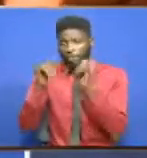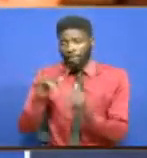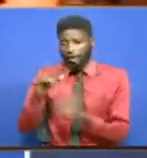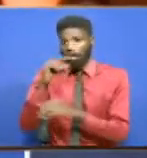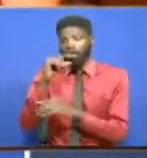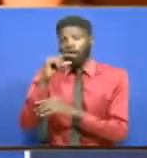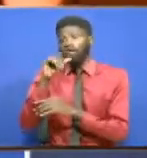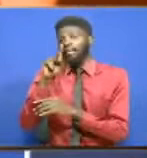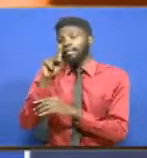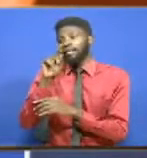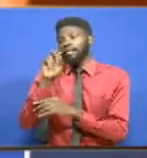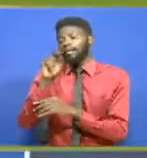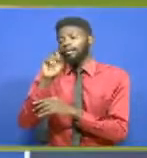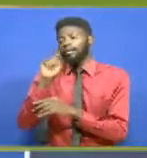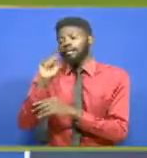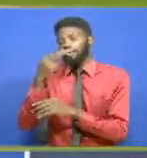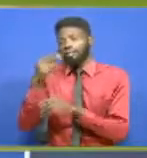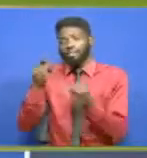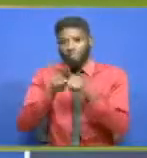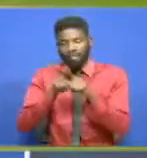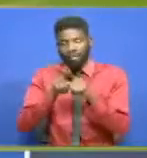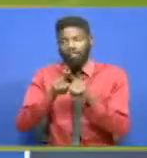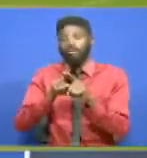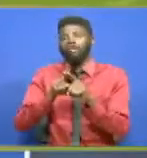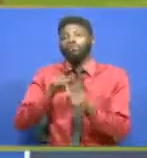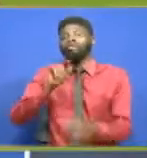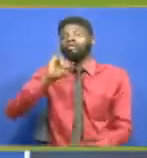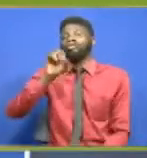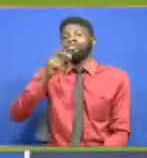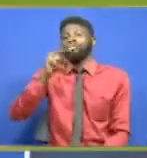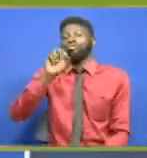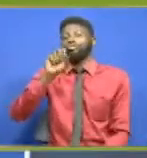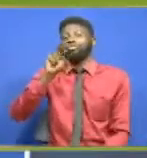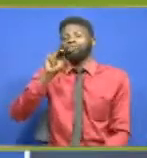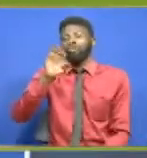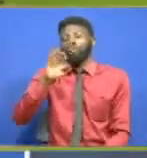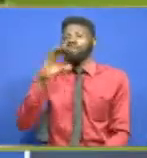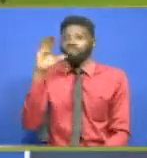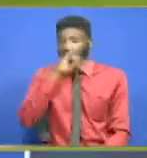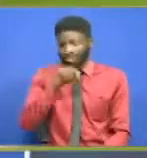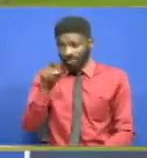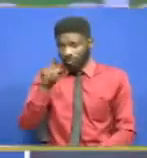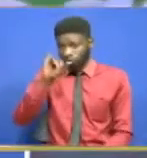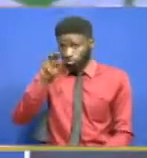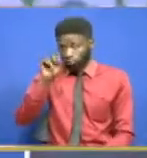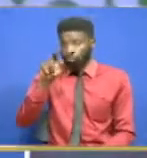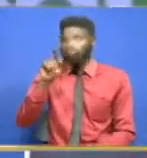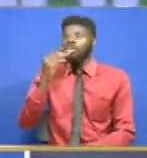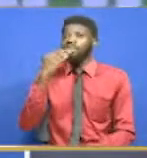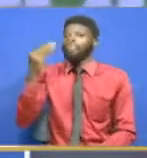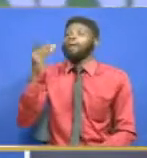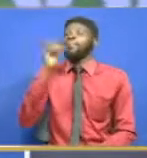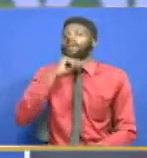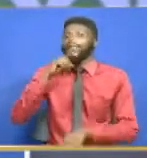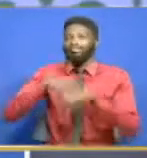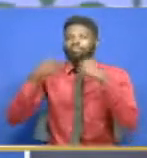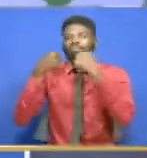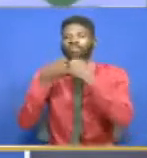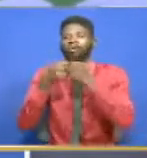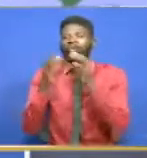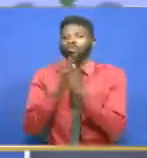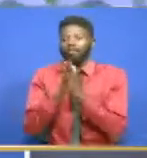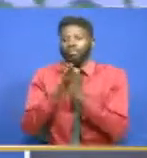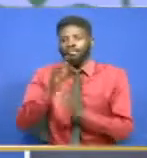Muguna na mlinzi Justin Omurwa aliyeonyeshwa kadi nyekundu kwenye sare ya bao moja kwa moja dhidi ya Misri. We won't approach it